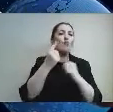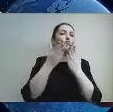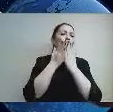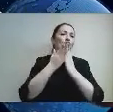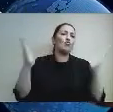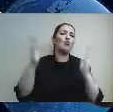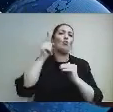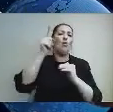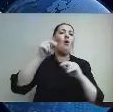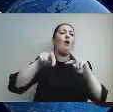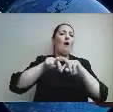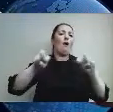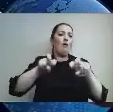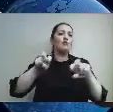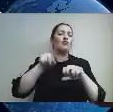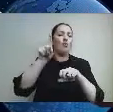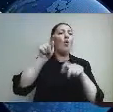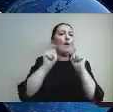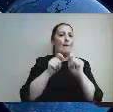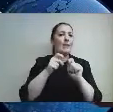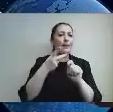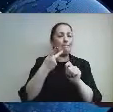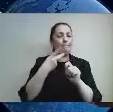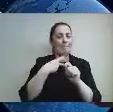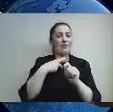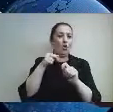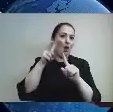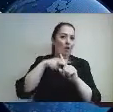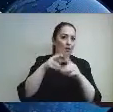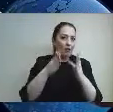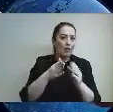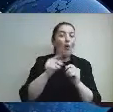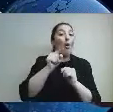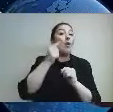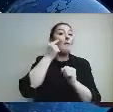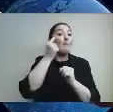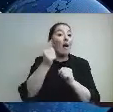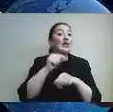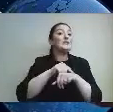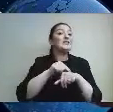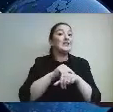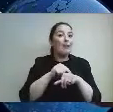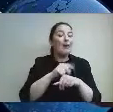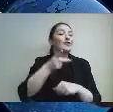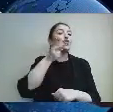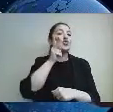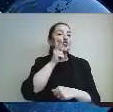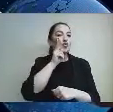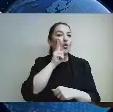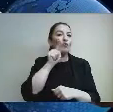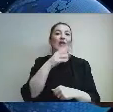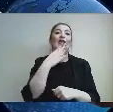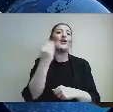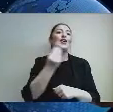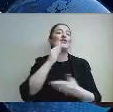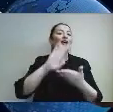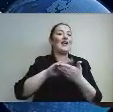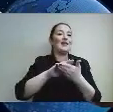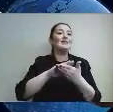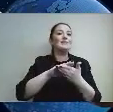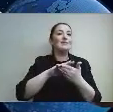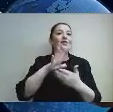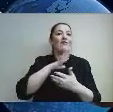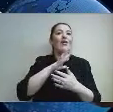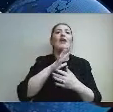And here our young colleagues also have great social initiatives. So they turn